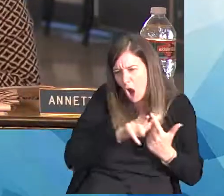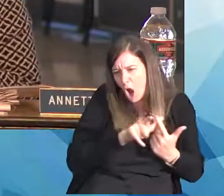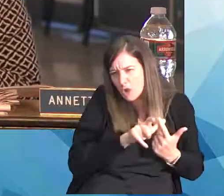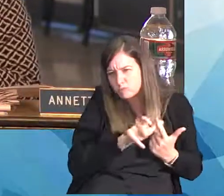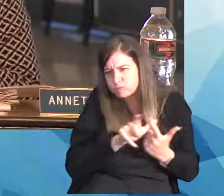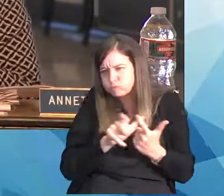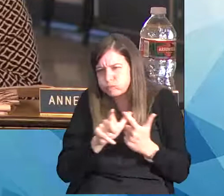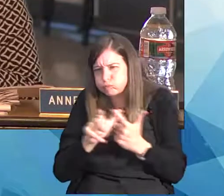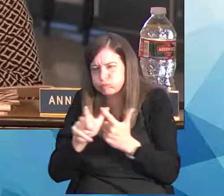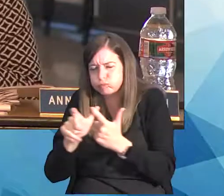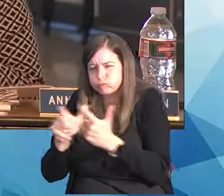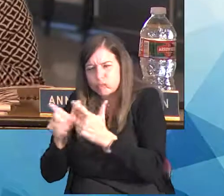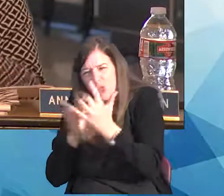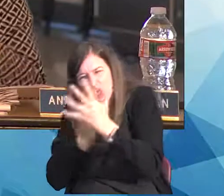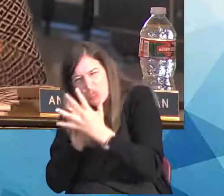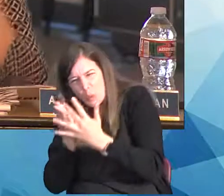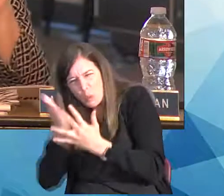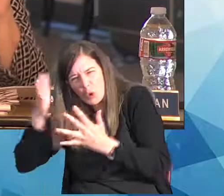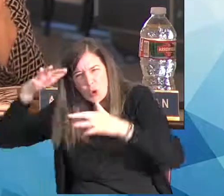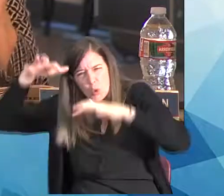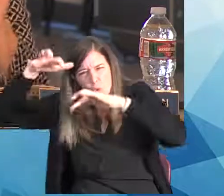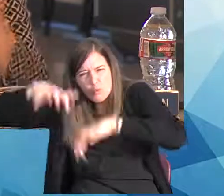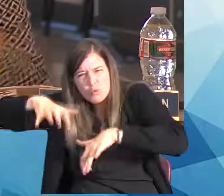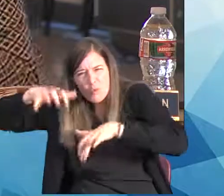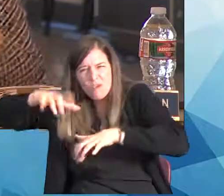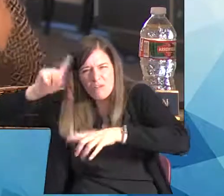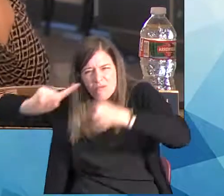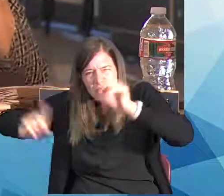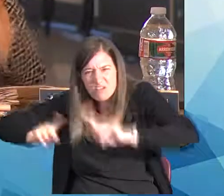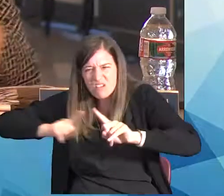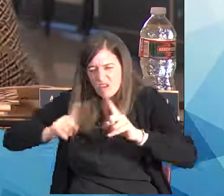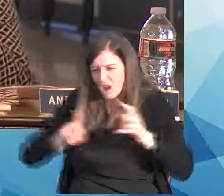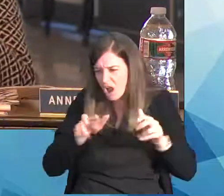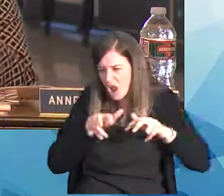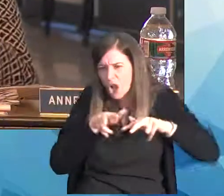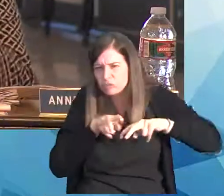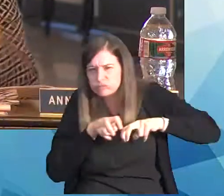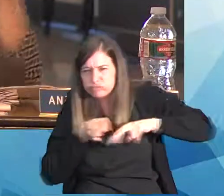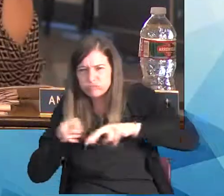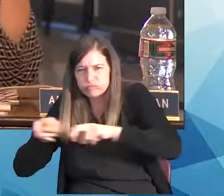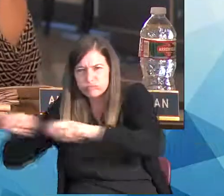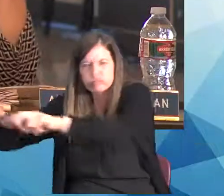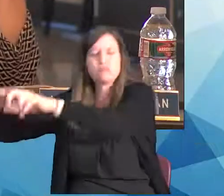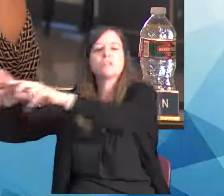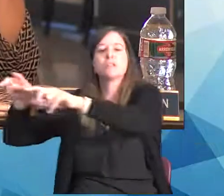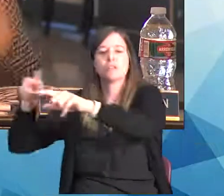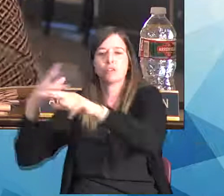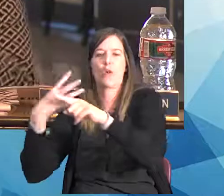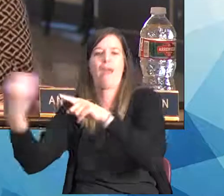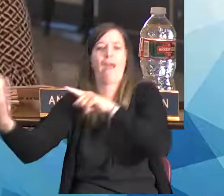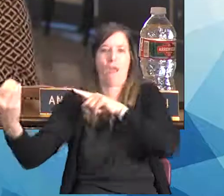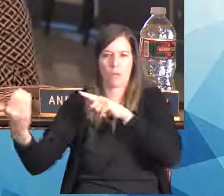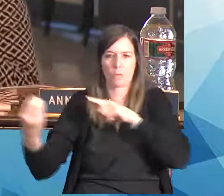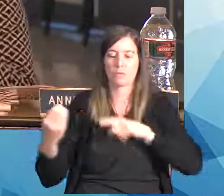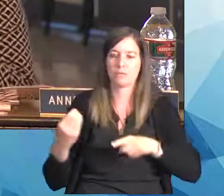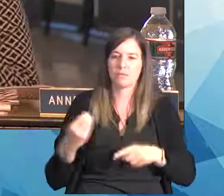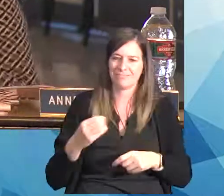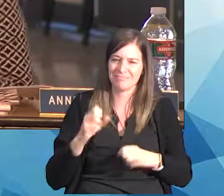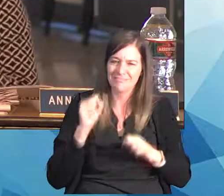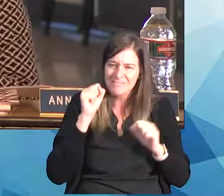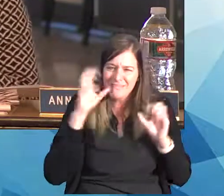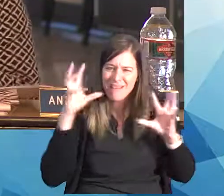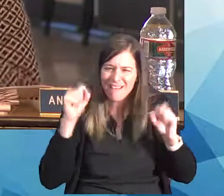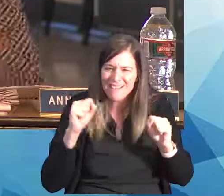other side. Isn't that amazing? Wonderful story. And when you think about that, you